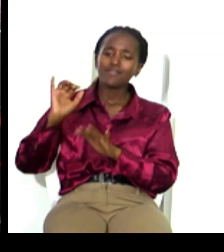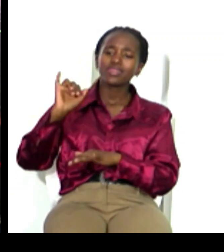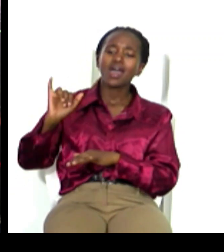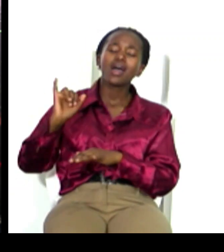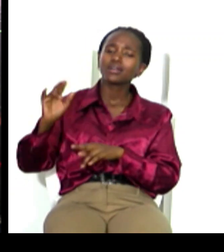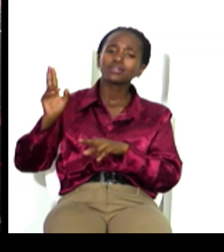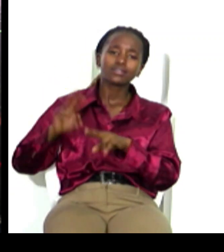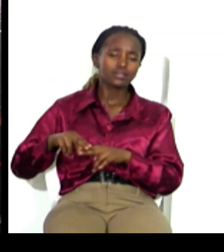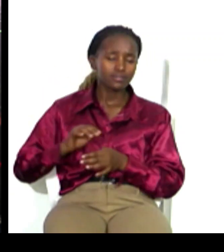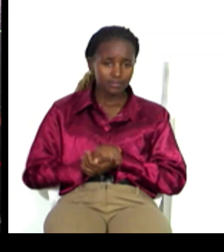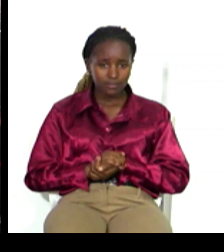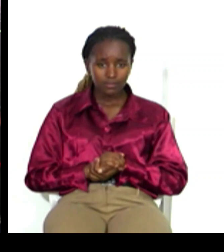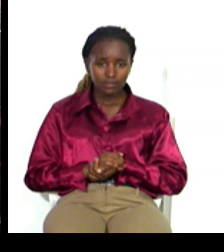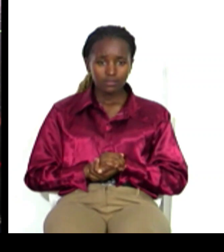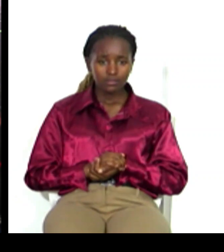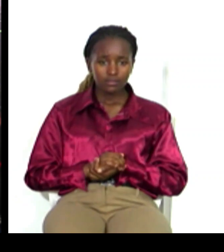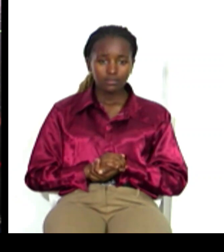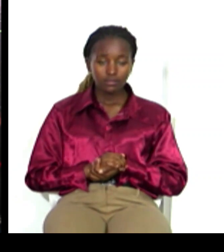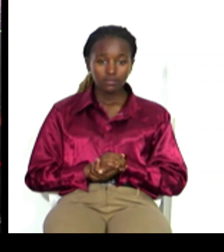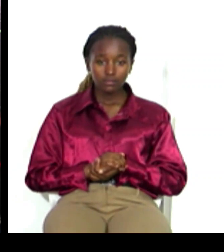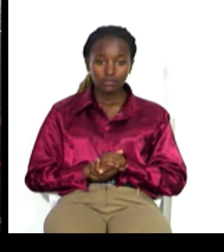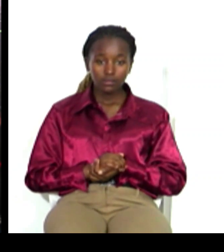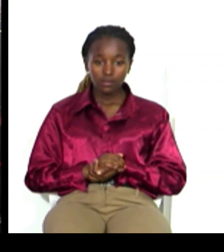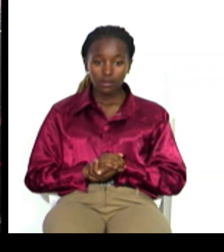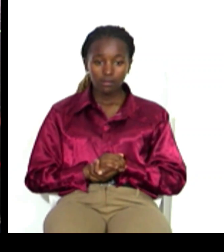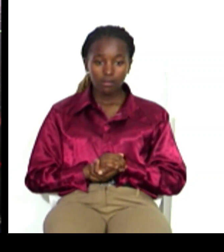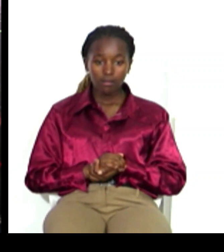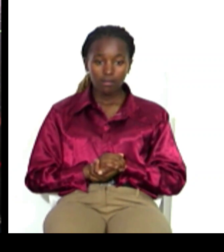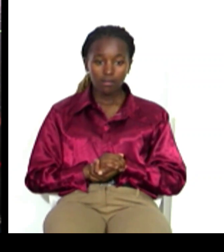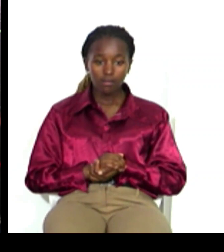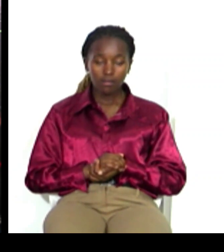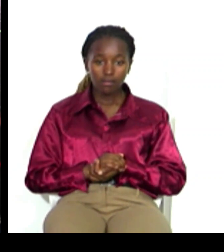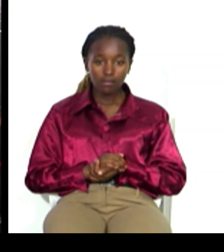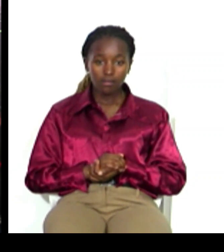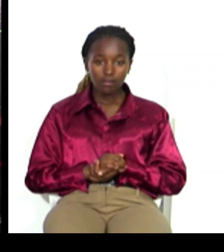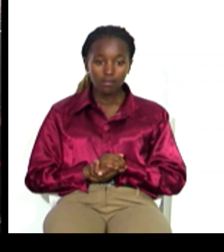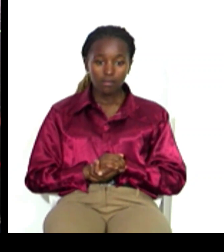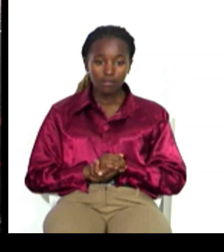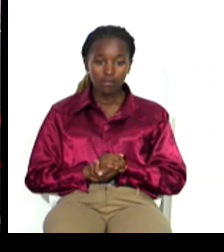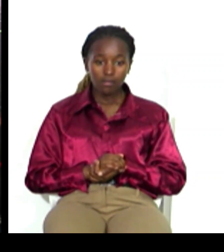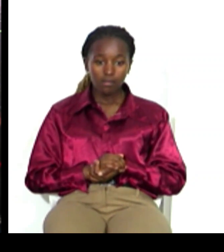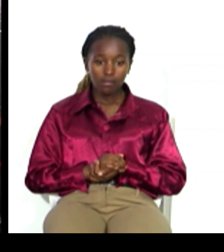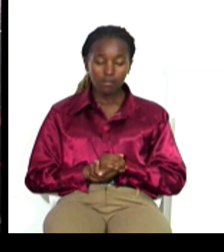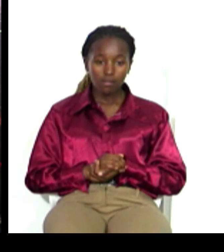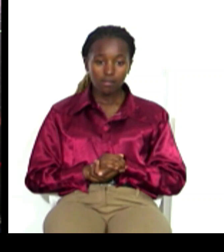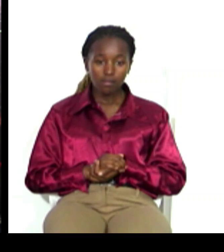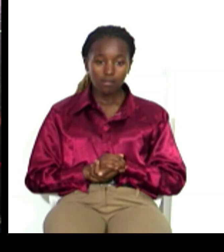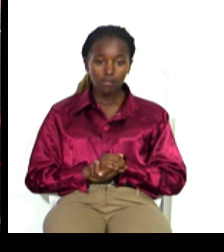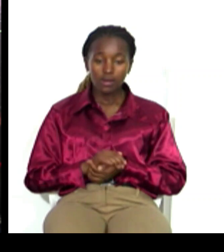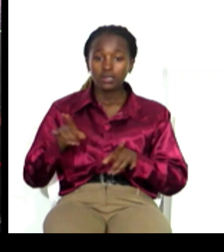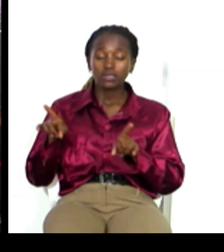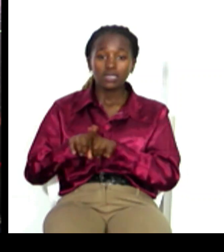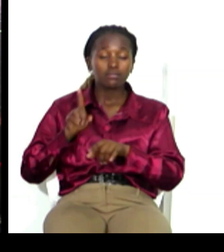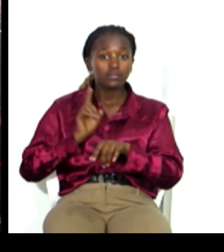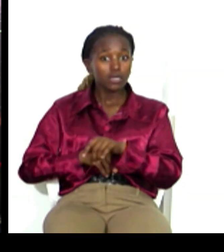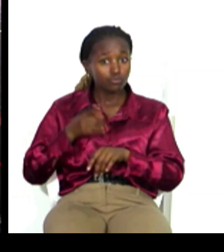The time that Kofi Annan alikuja hapa, Baba akaamua kuwa na negotiation. Wakasalimiana na Kibaki, hapo ndo penye